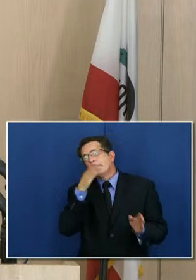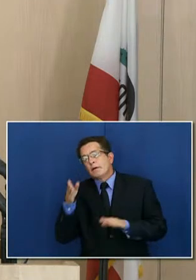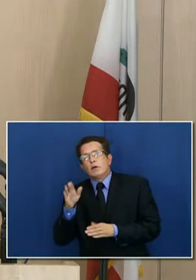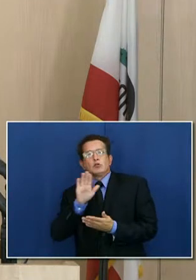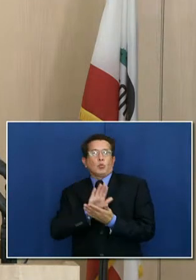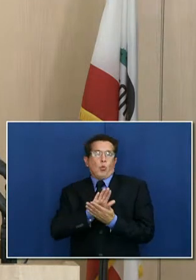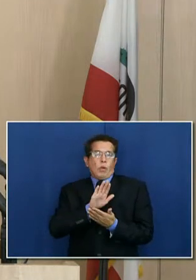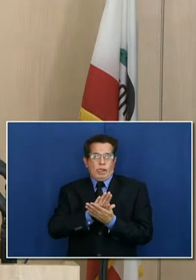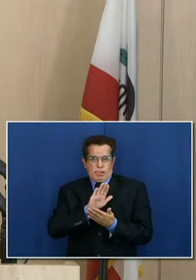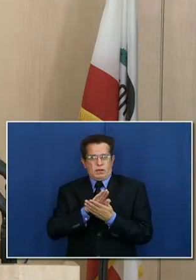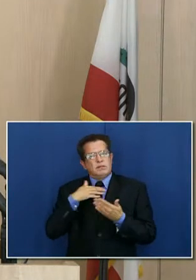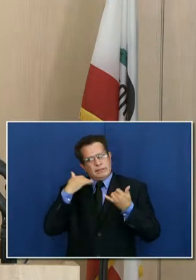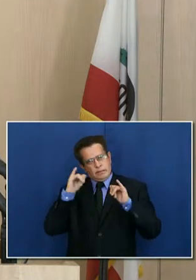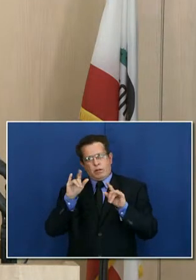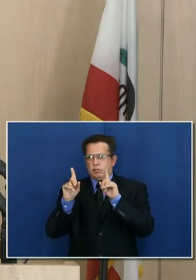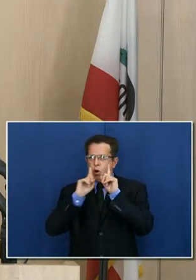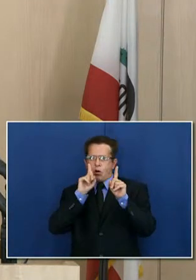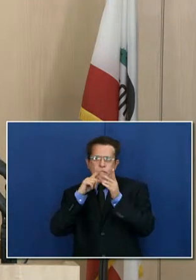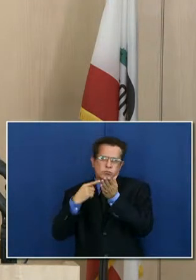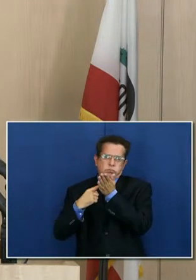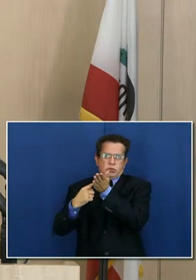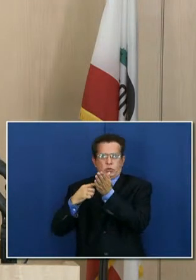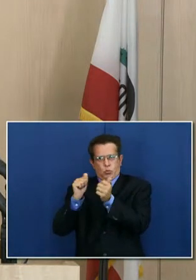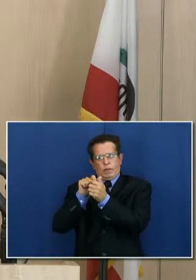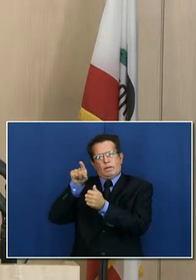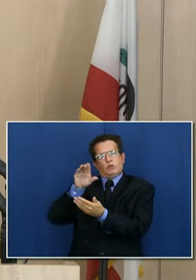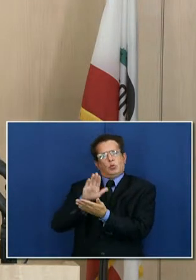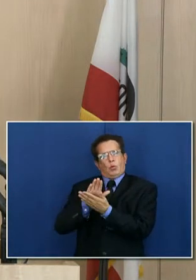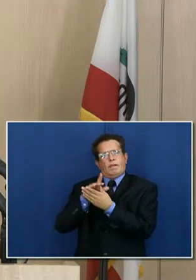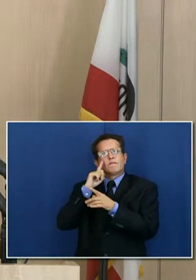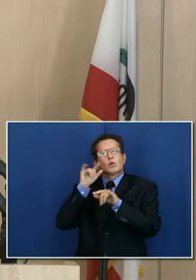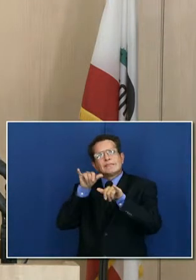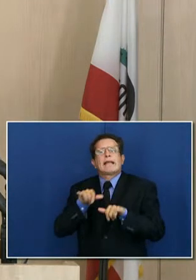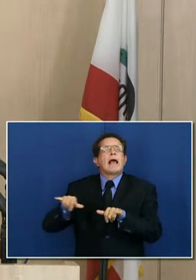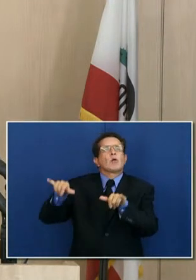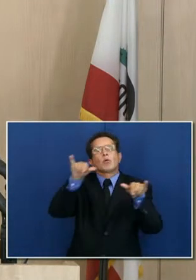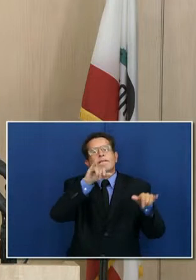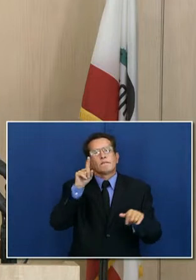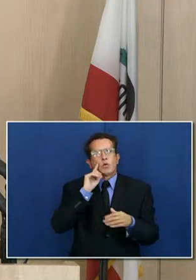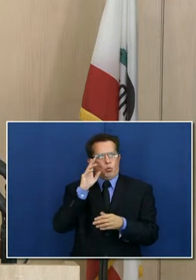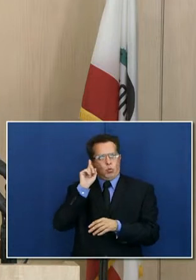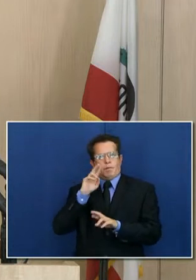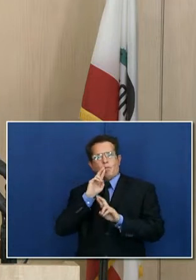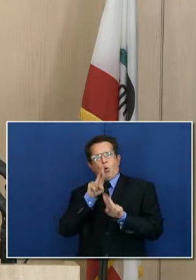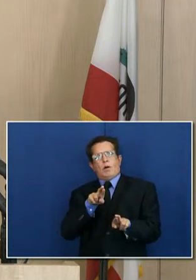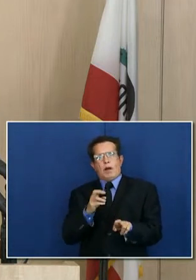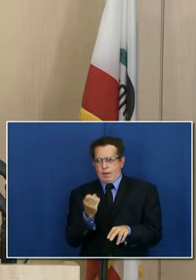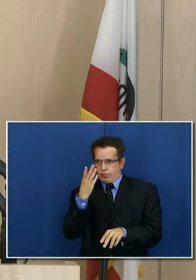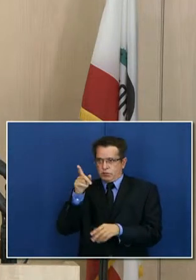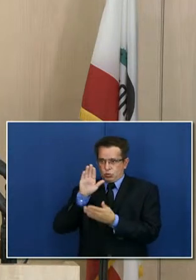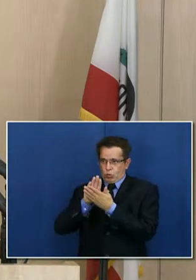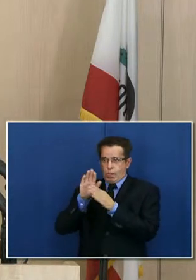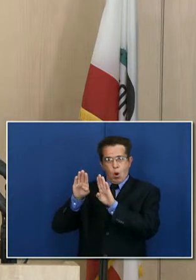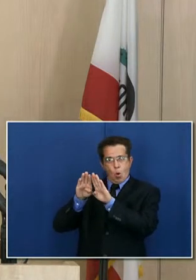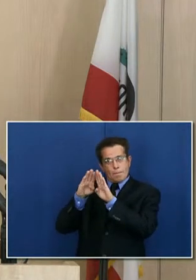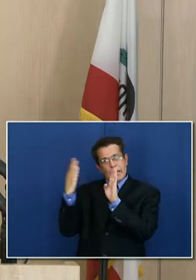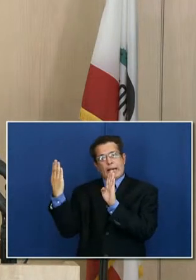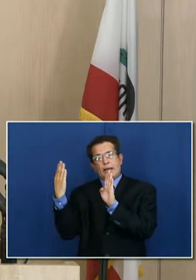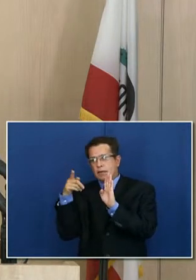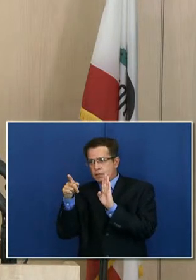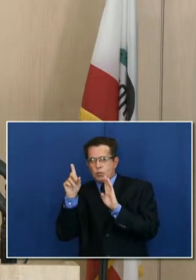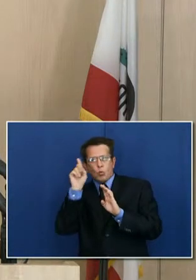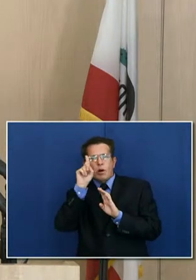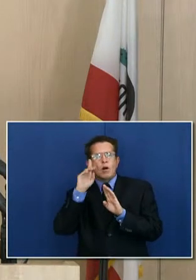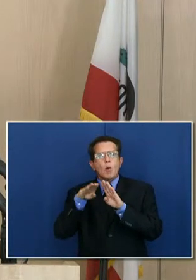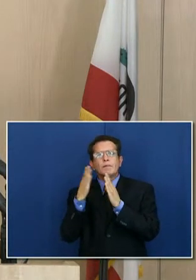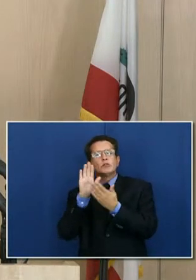with our school systems on providing some standardization around the reporting of how many schools are open, how many students are